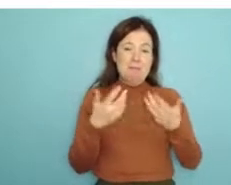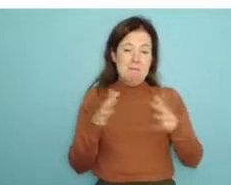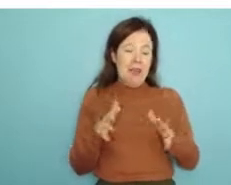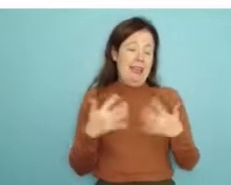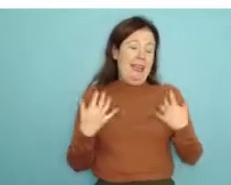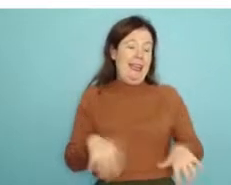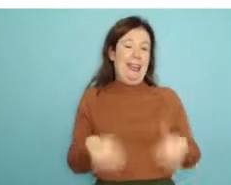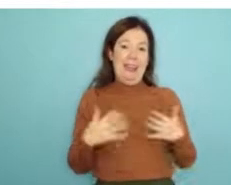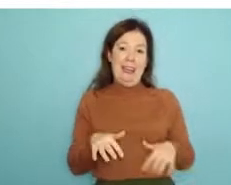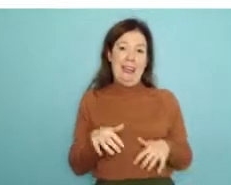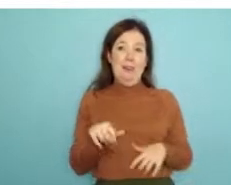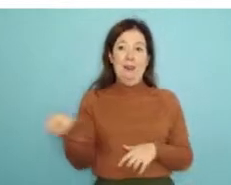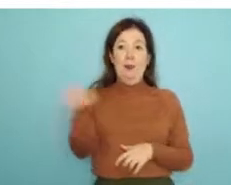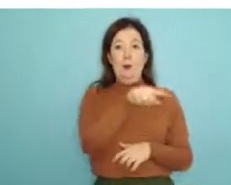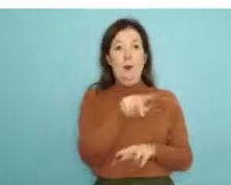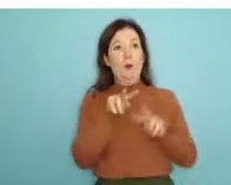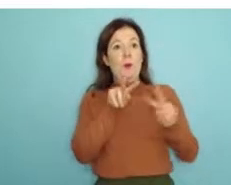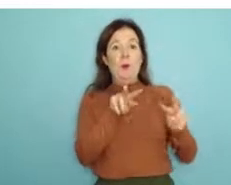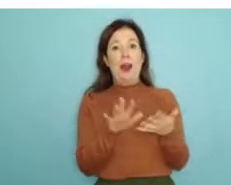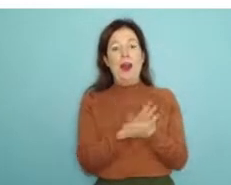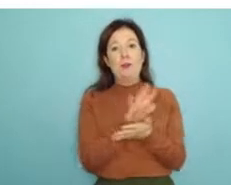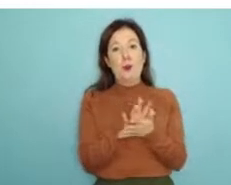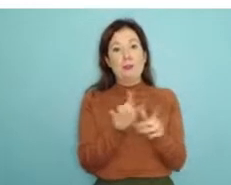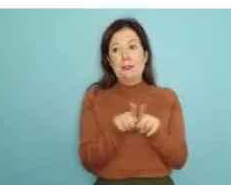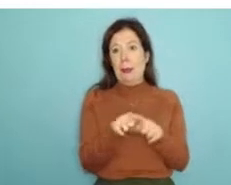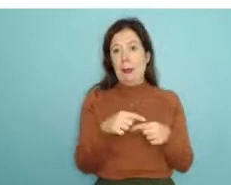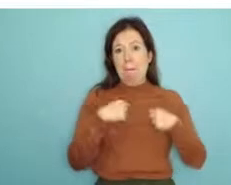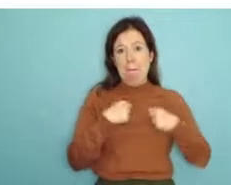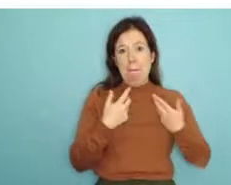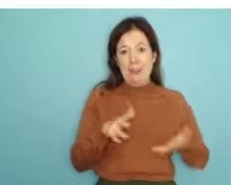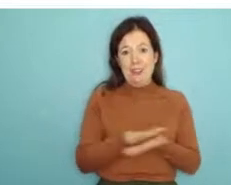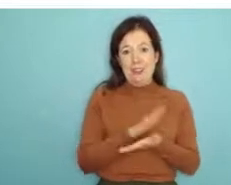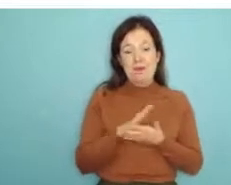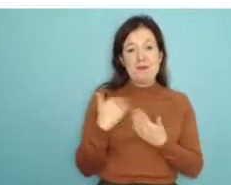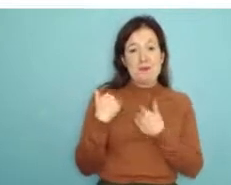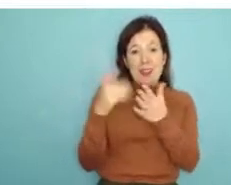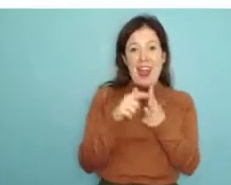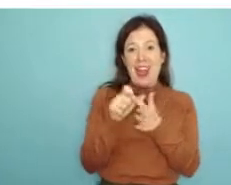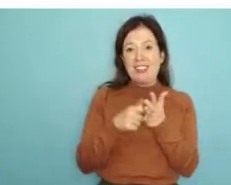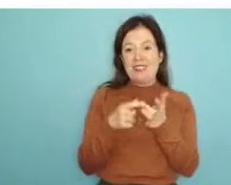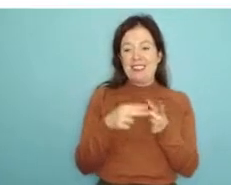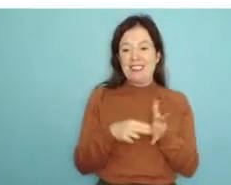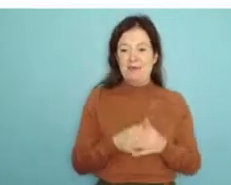you've enjoyed it, every minute of it, as I have. Over to you, Adrian.